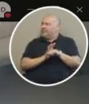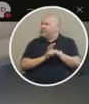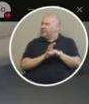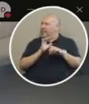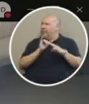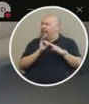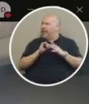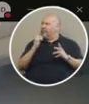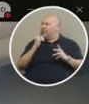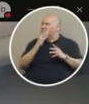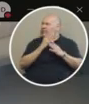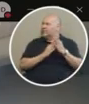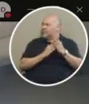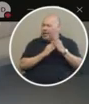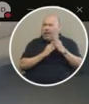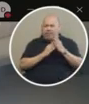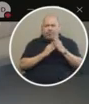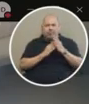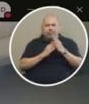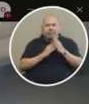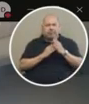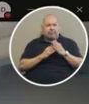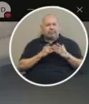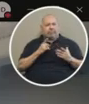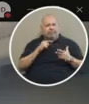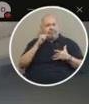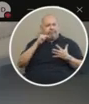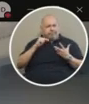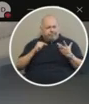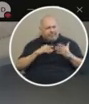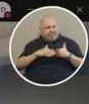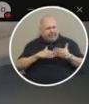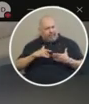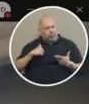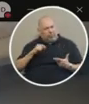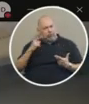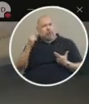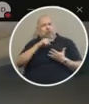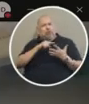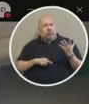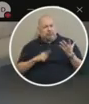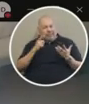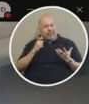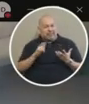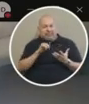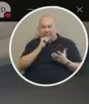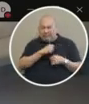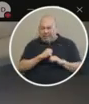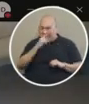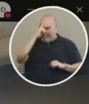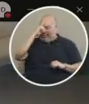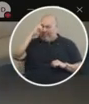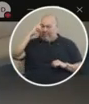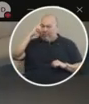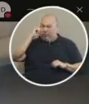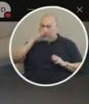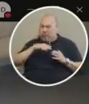that there's certain steps we have to take, and it doesn't make sense